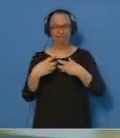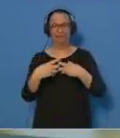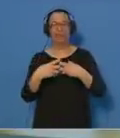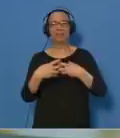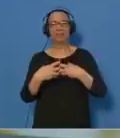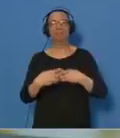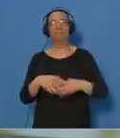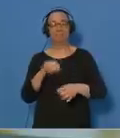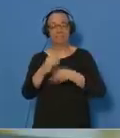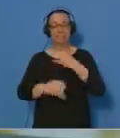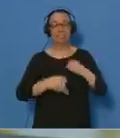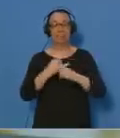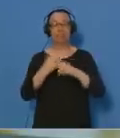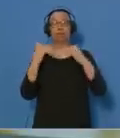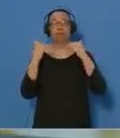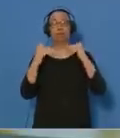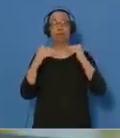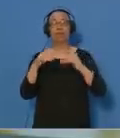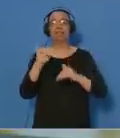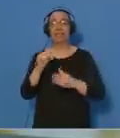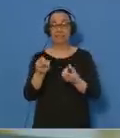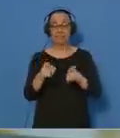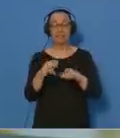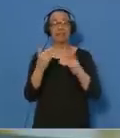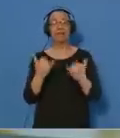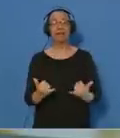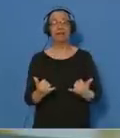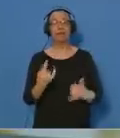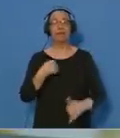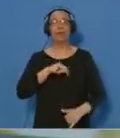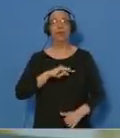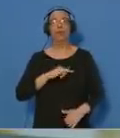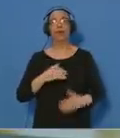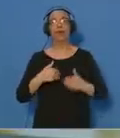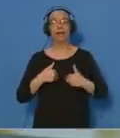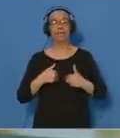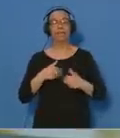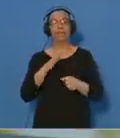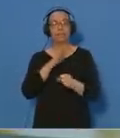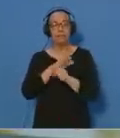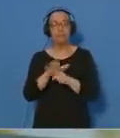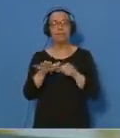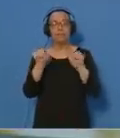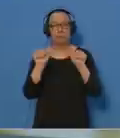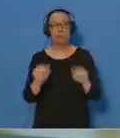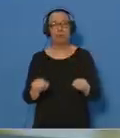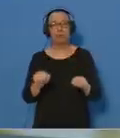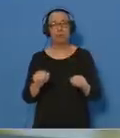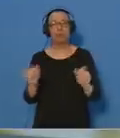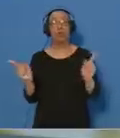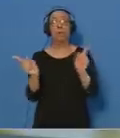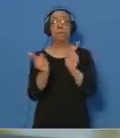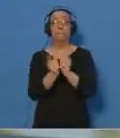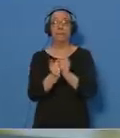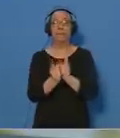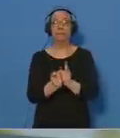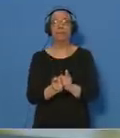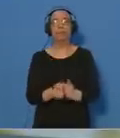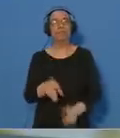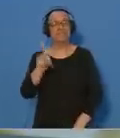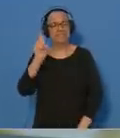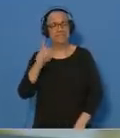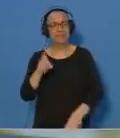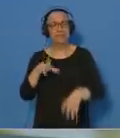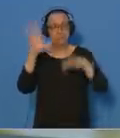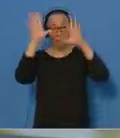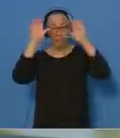that is being done as we speak. So we will have certainly sufficient capabilities to meet the mandate of the Premier and the government, which is to